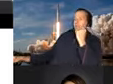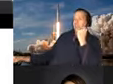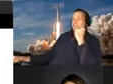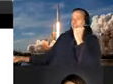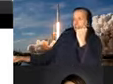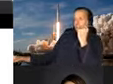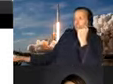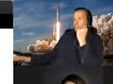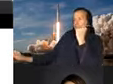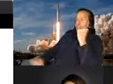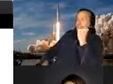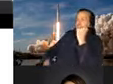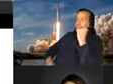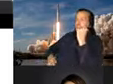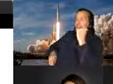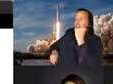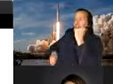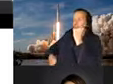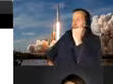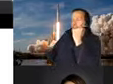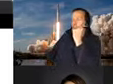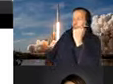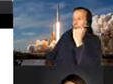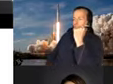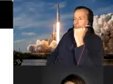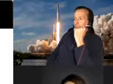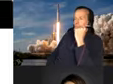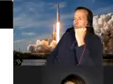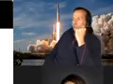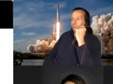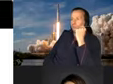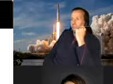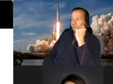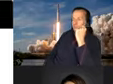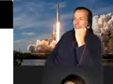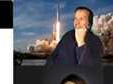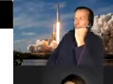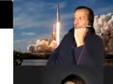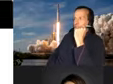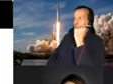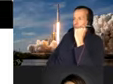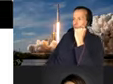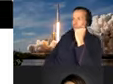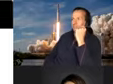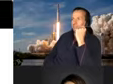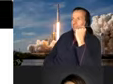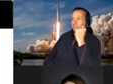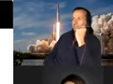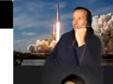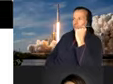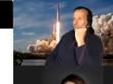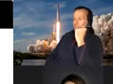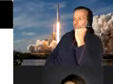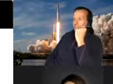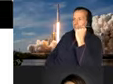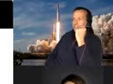So I'm actually not going to talk about SARS-CoV-2, but I want to basically mention all the relevant